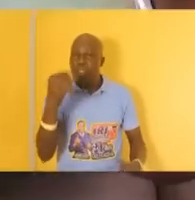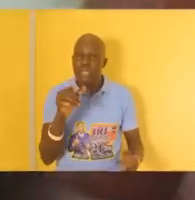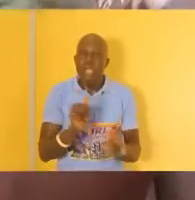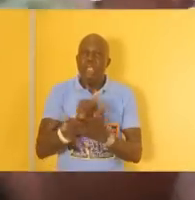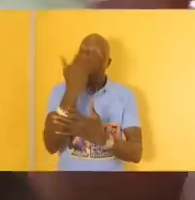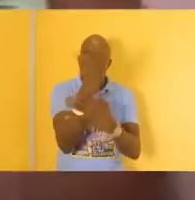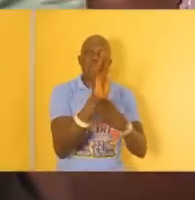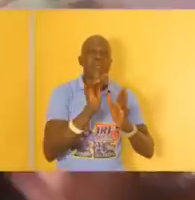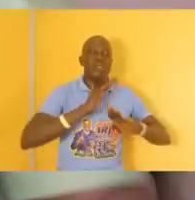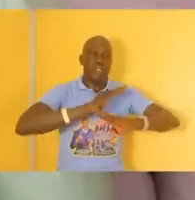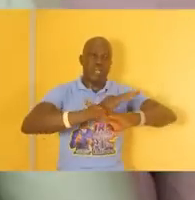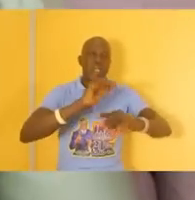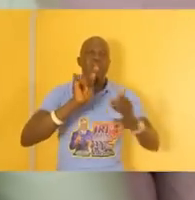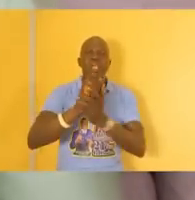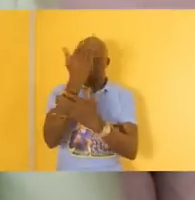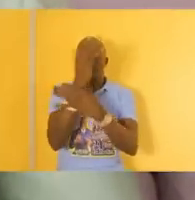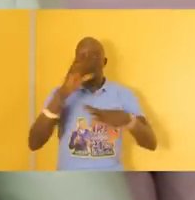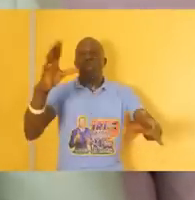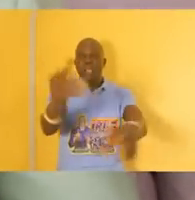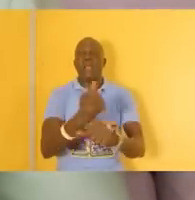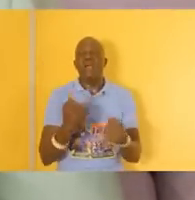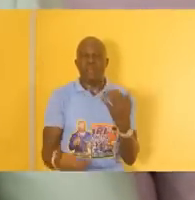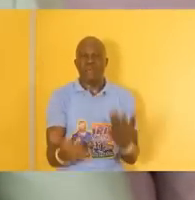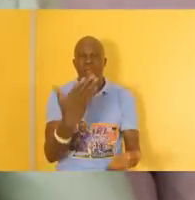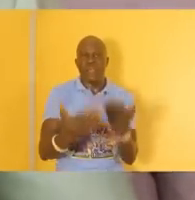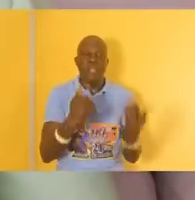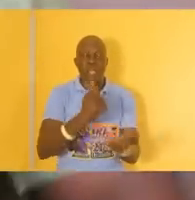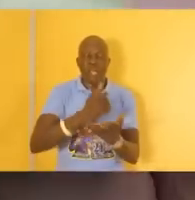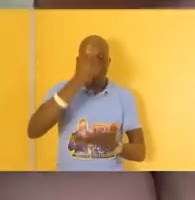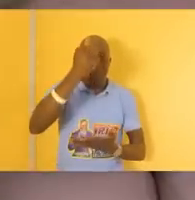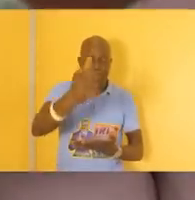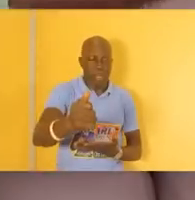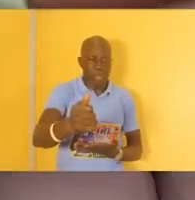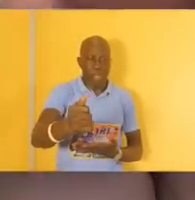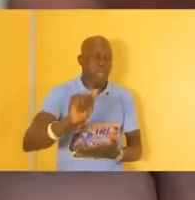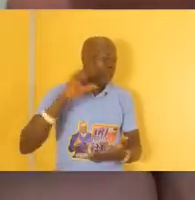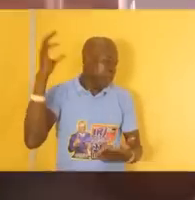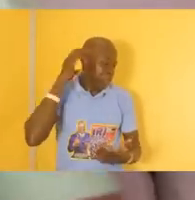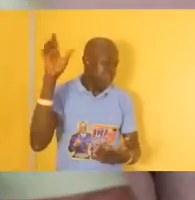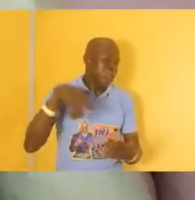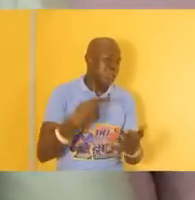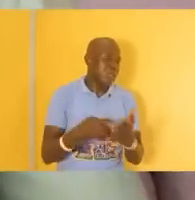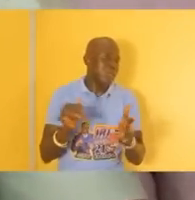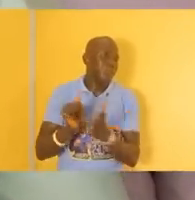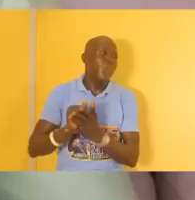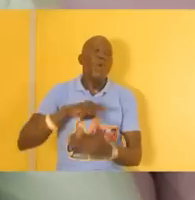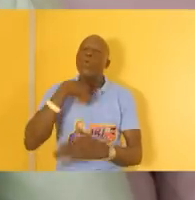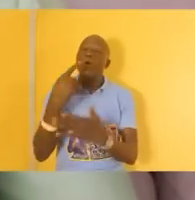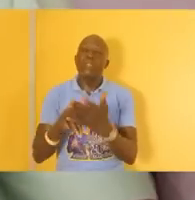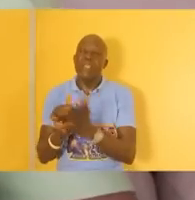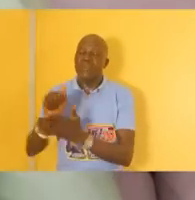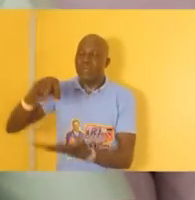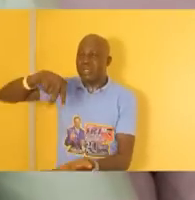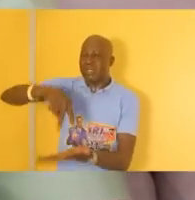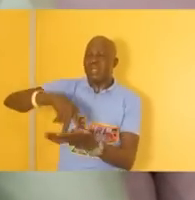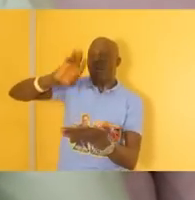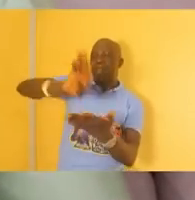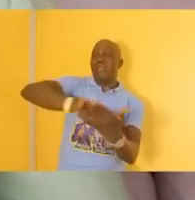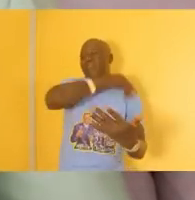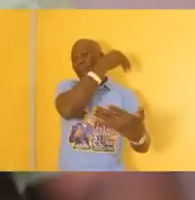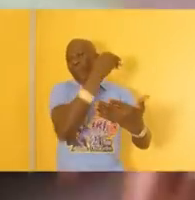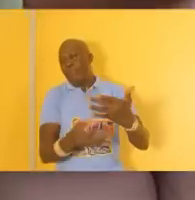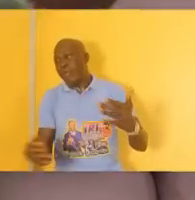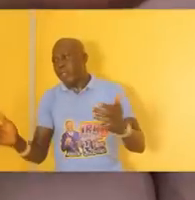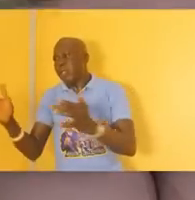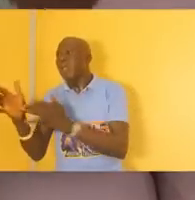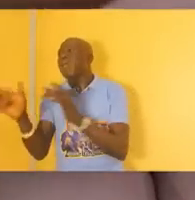don't have good permit or because of tickets. Send your below. To come to the camp. Once they come,